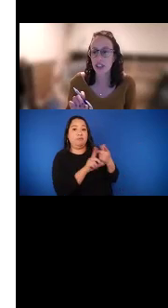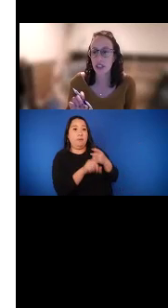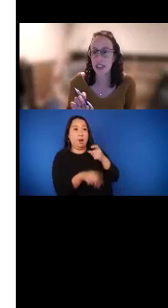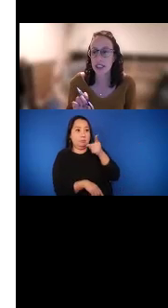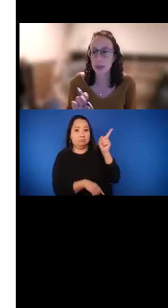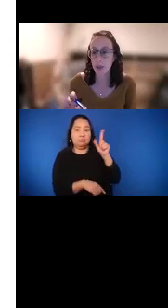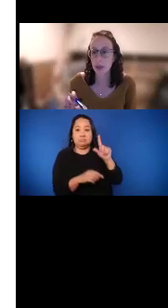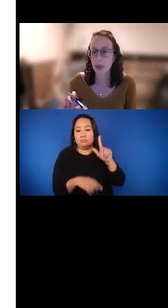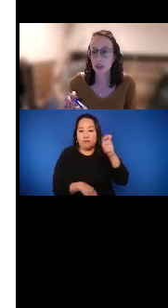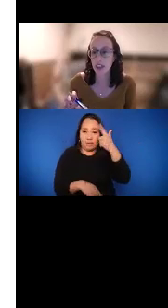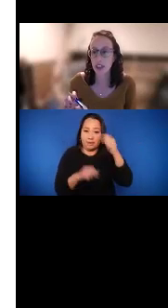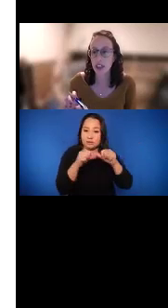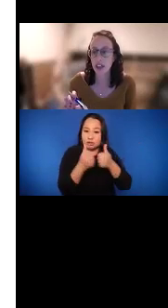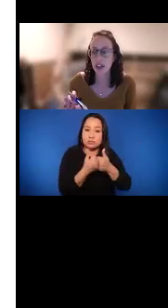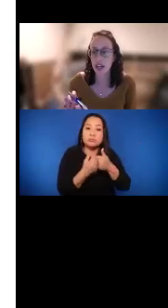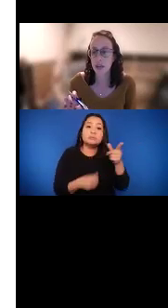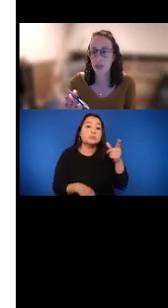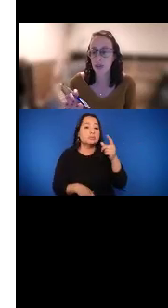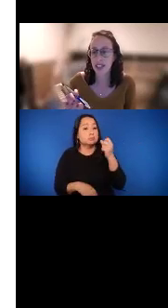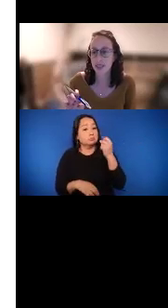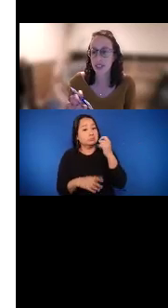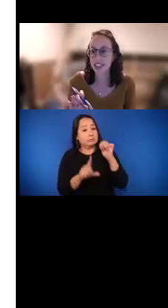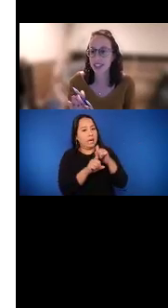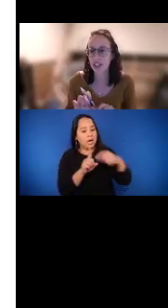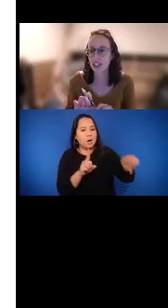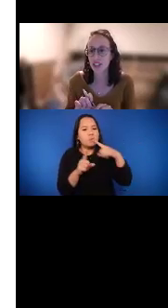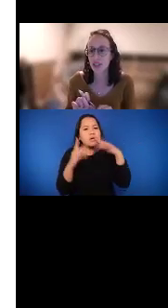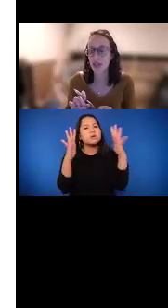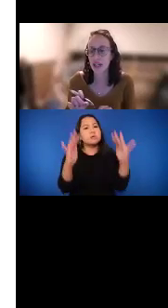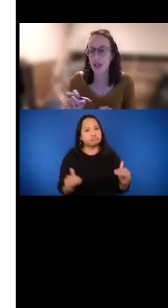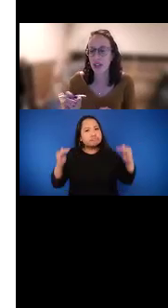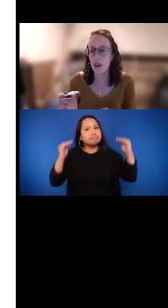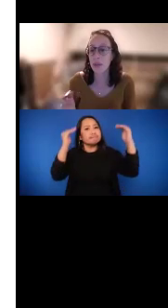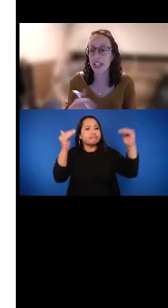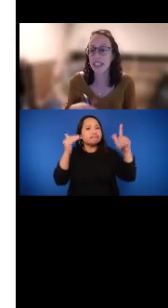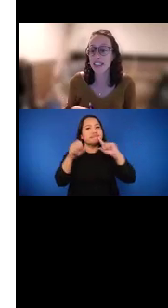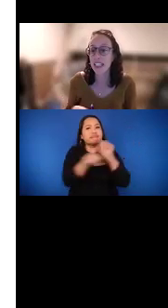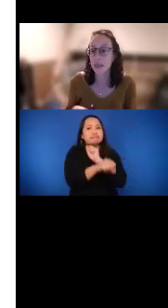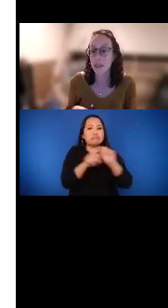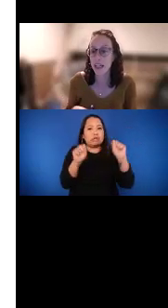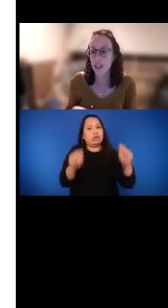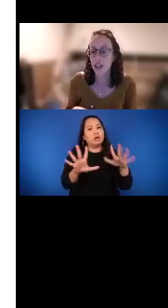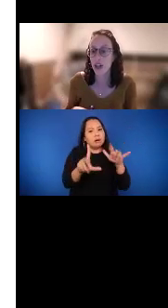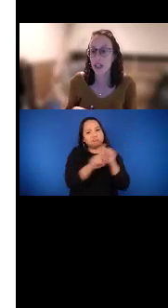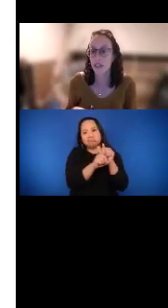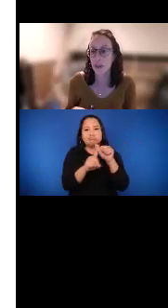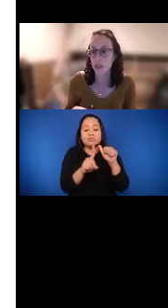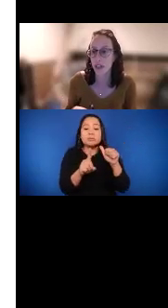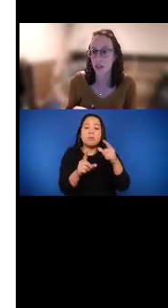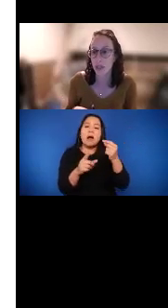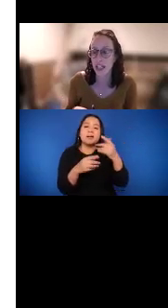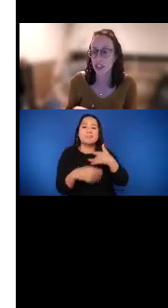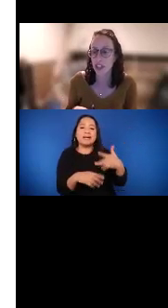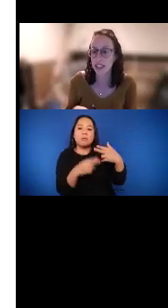can actually spoof, is what it's called. So they'll make it seem like they're calling from